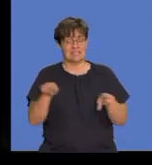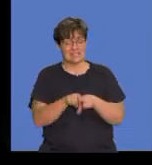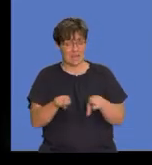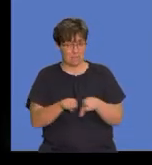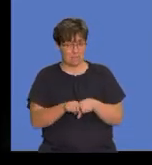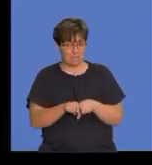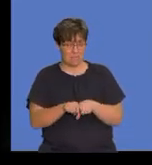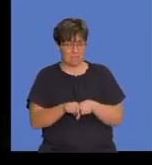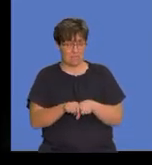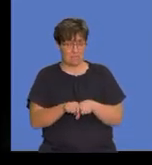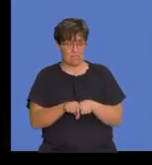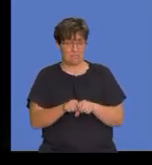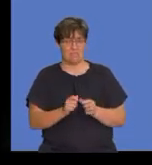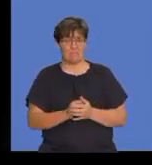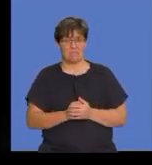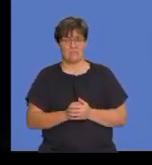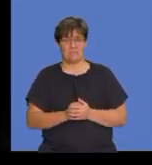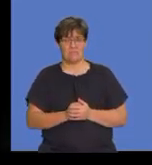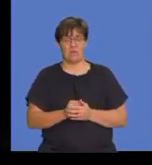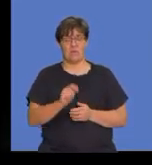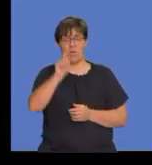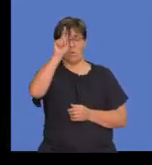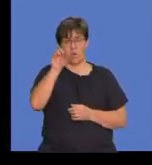theta, remember it's the same as